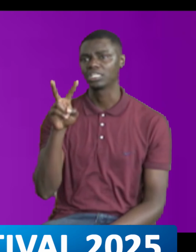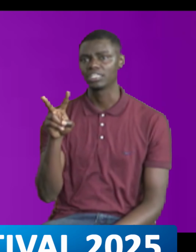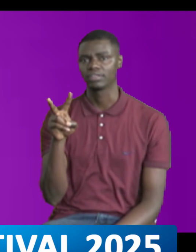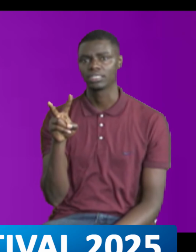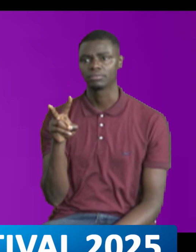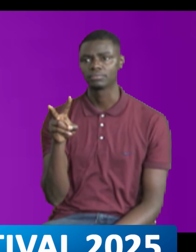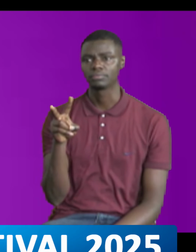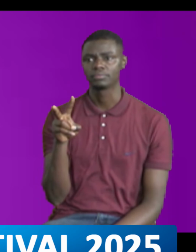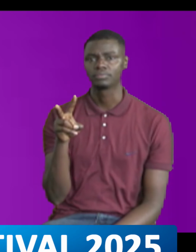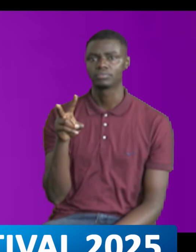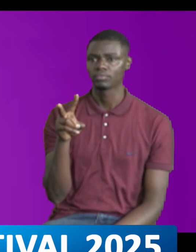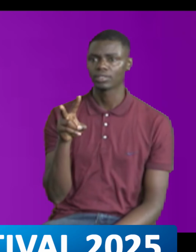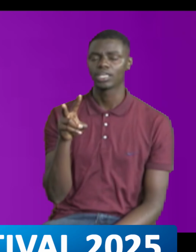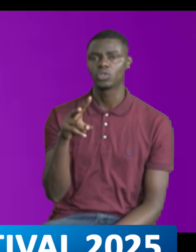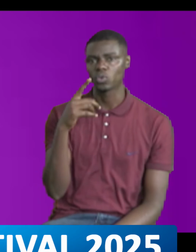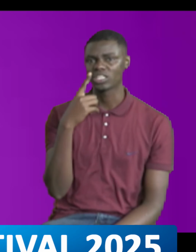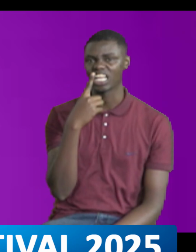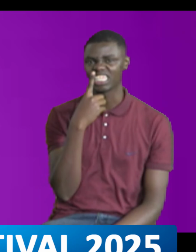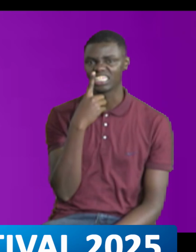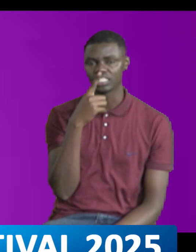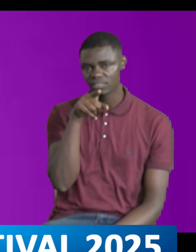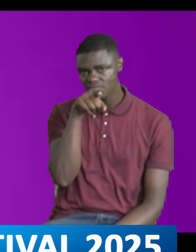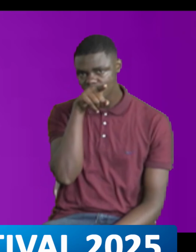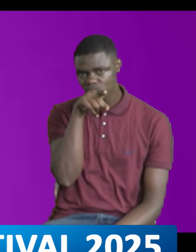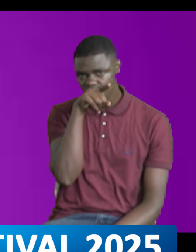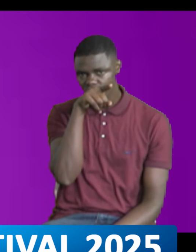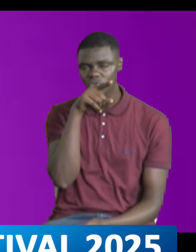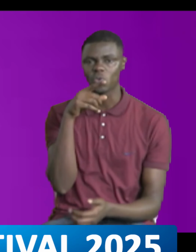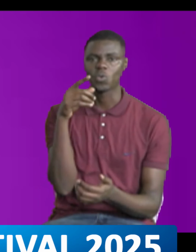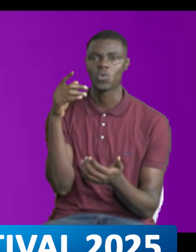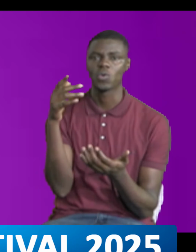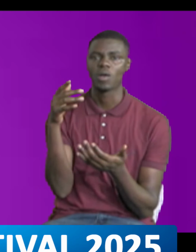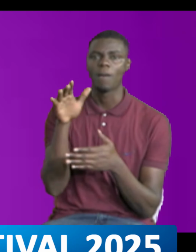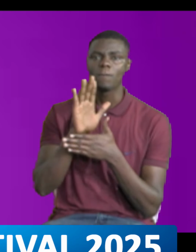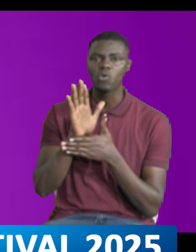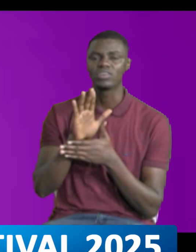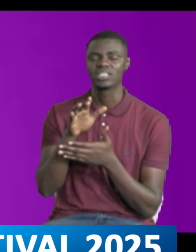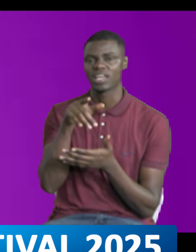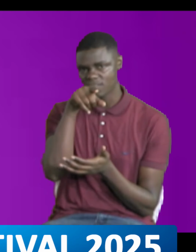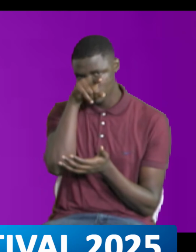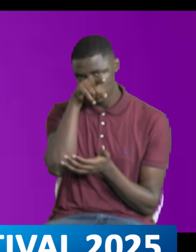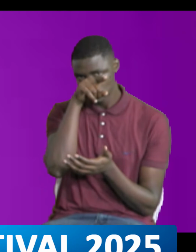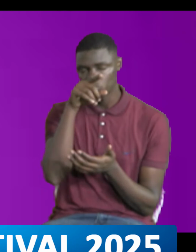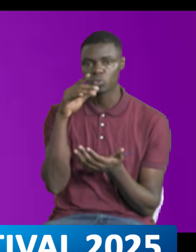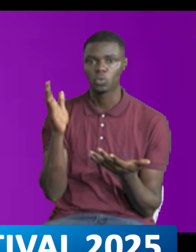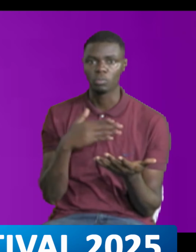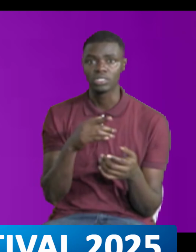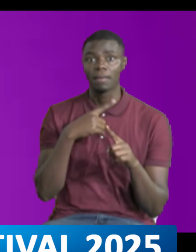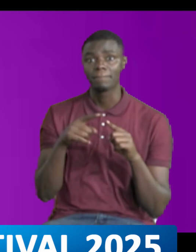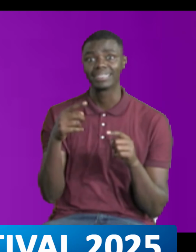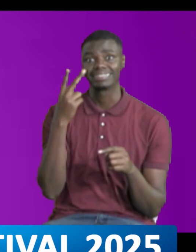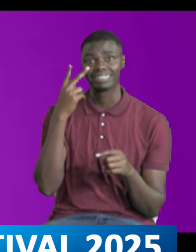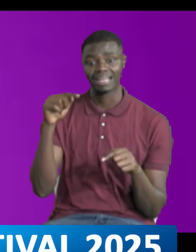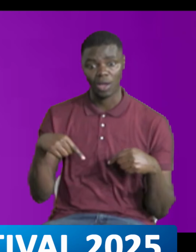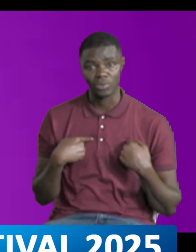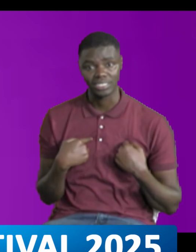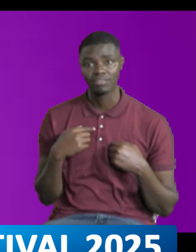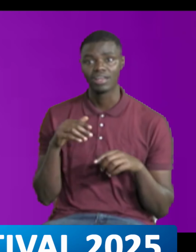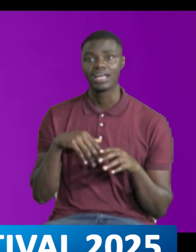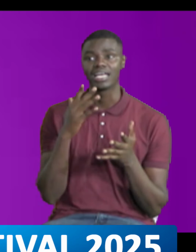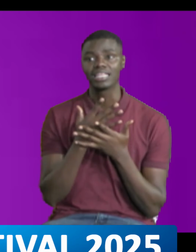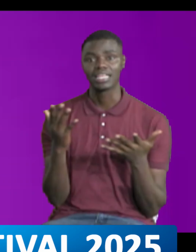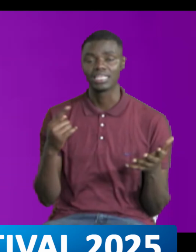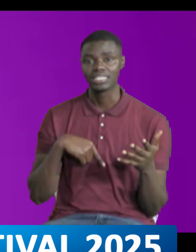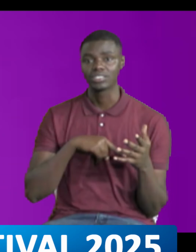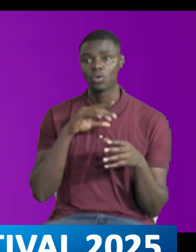were white movies, white music, so things like that. So starting to see ourselves in the things that